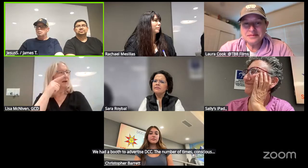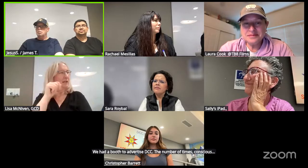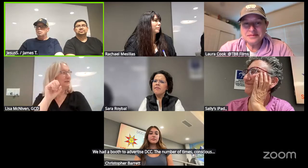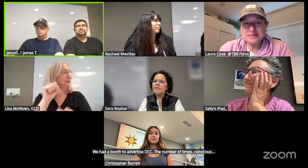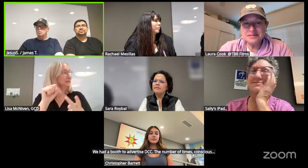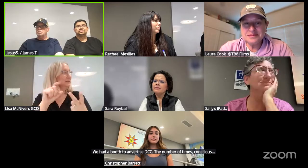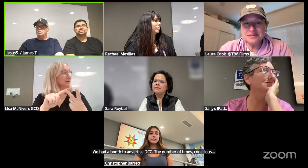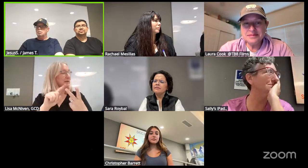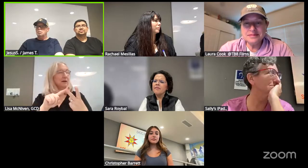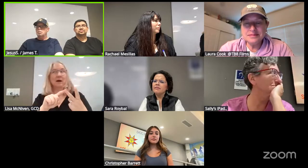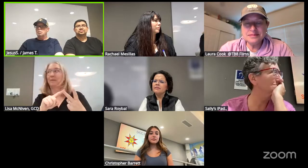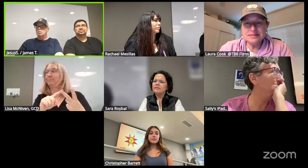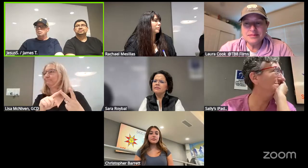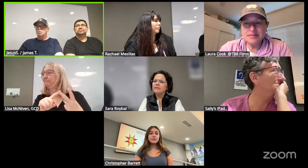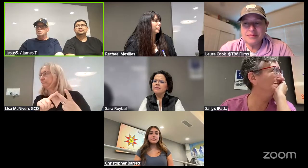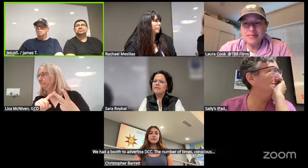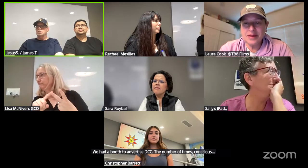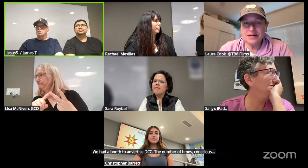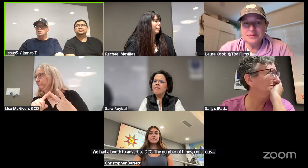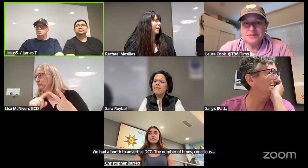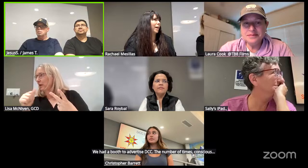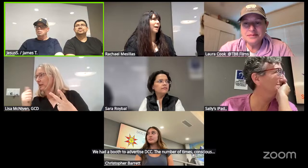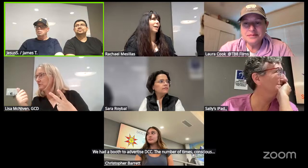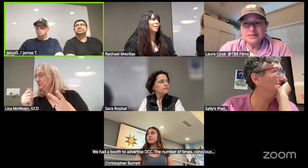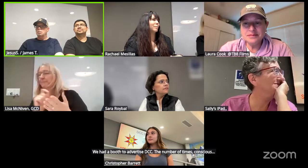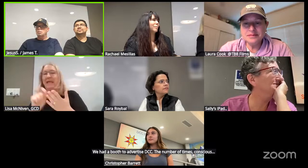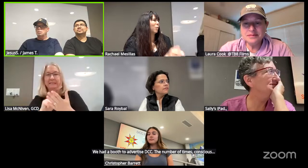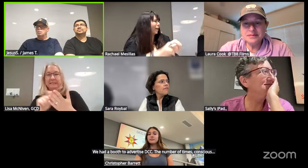Rachel, she had some glasses.